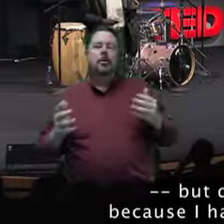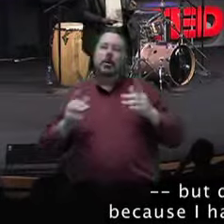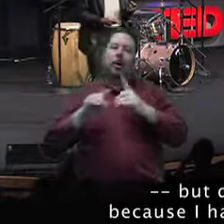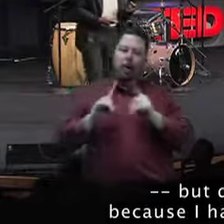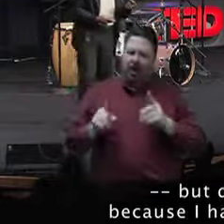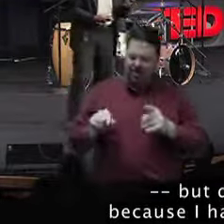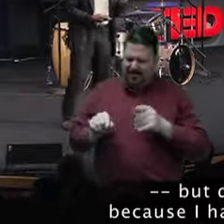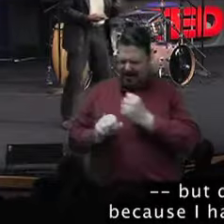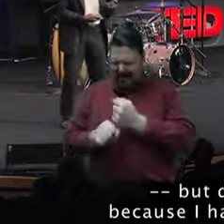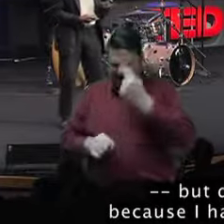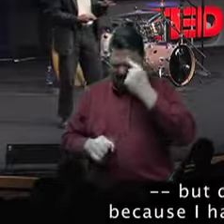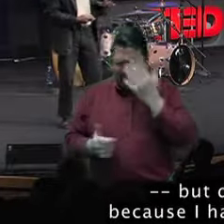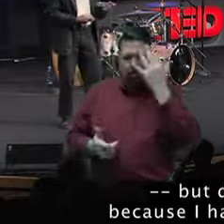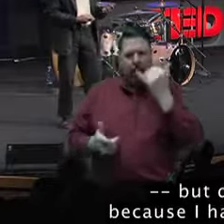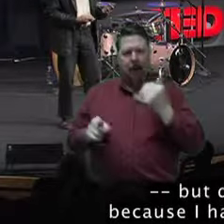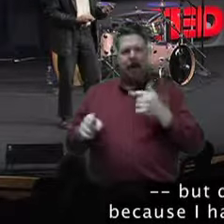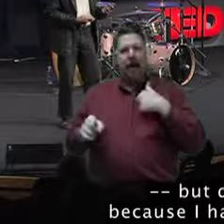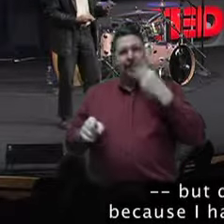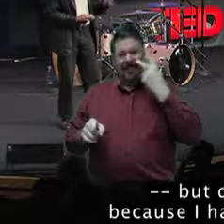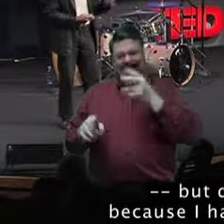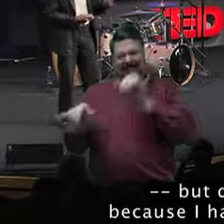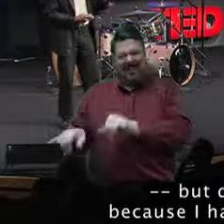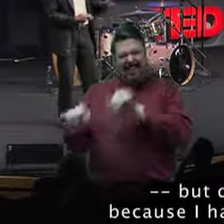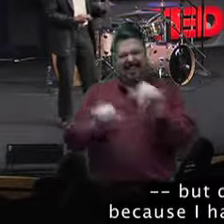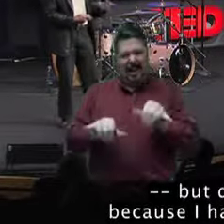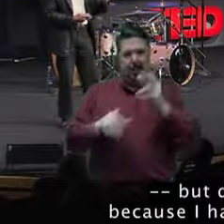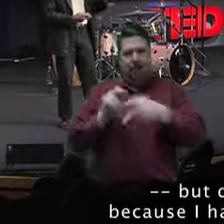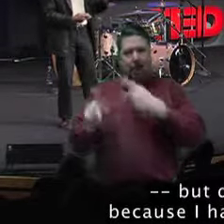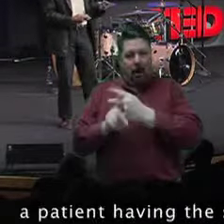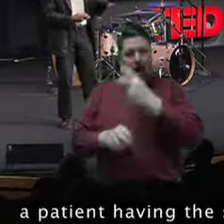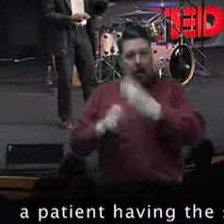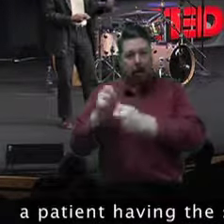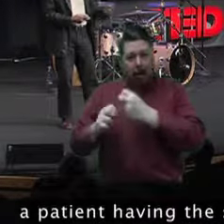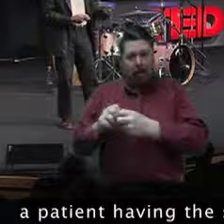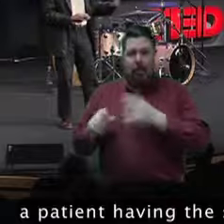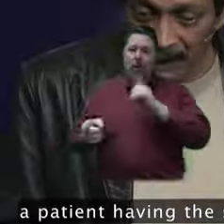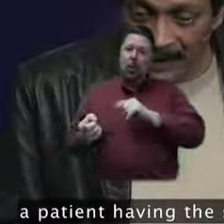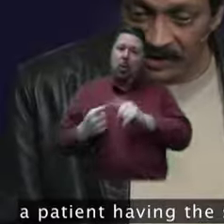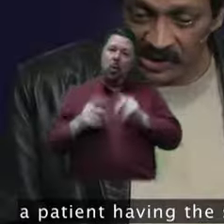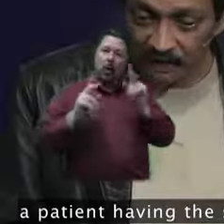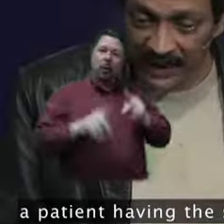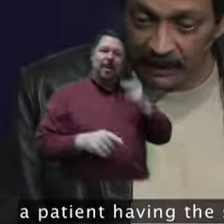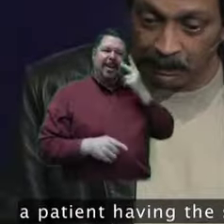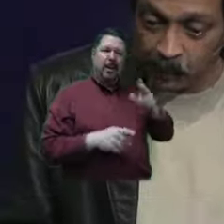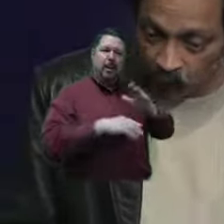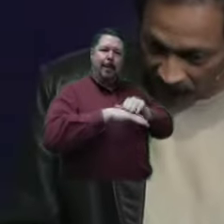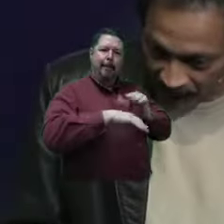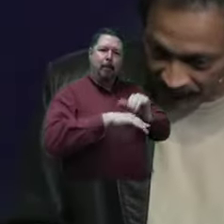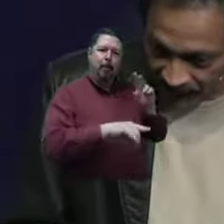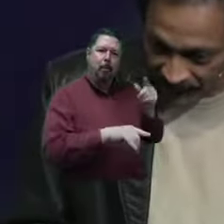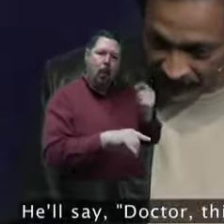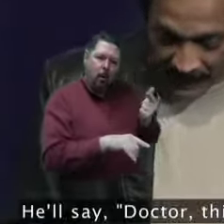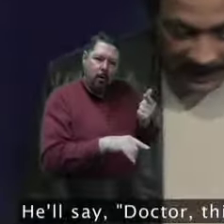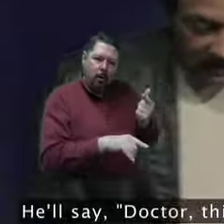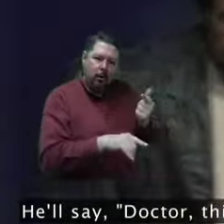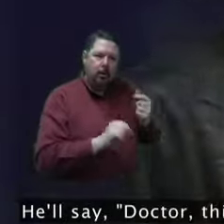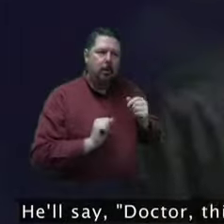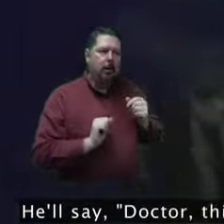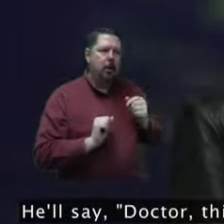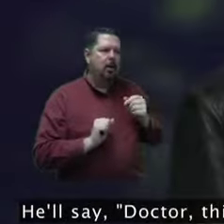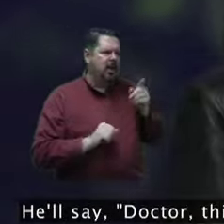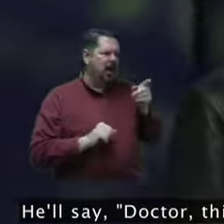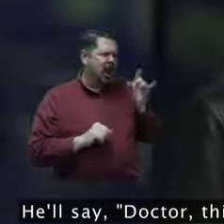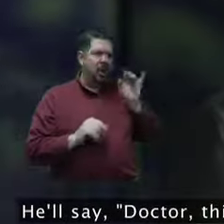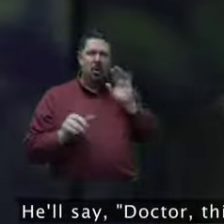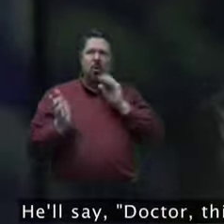Didn't make much sense because I have seen the same delusion, a patient having the same delusion, about his pet poodle. He'll